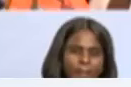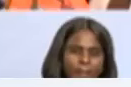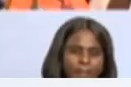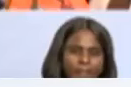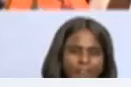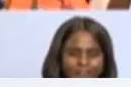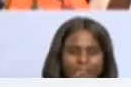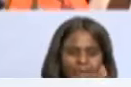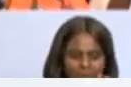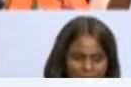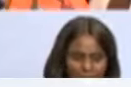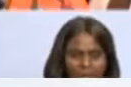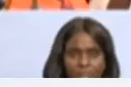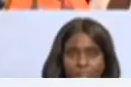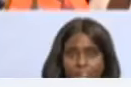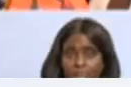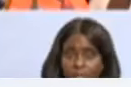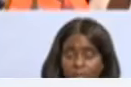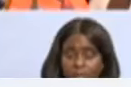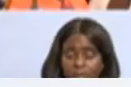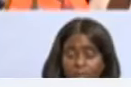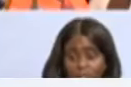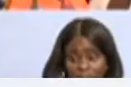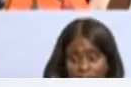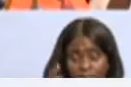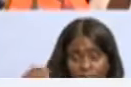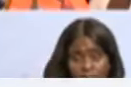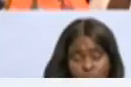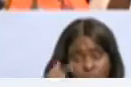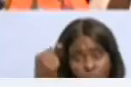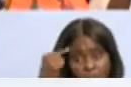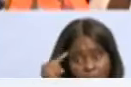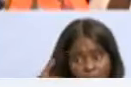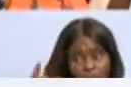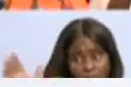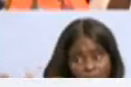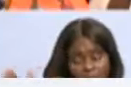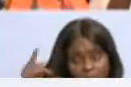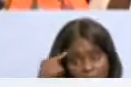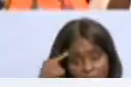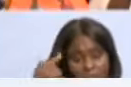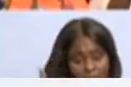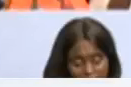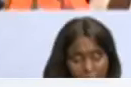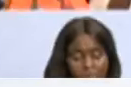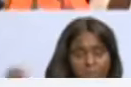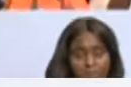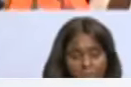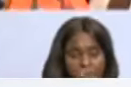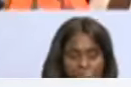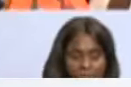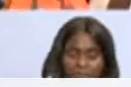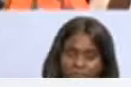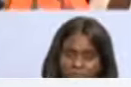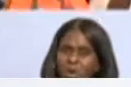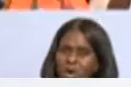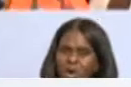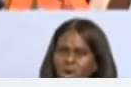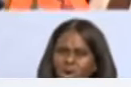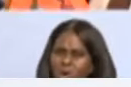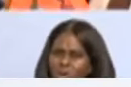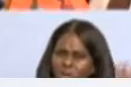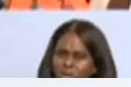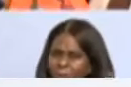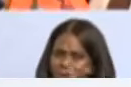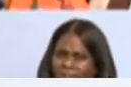Some would like to say this new dawn UPND government has a knack for bringing things from the grave back